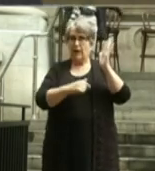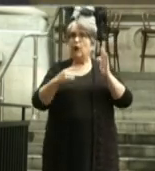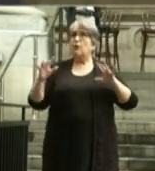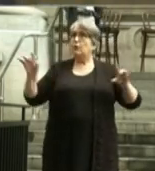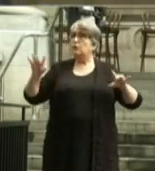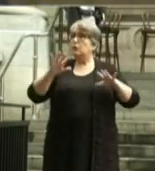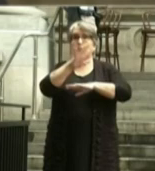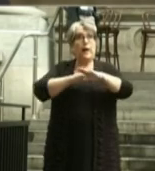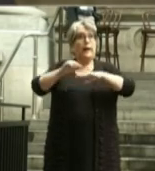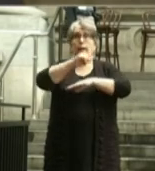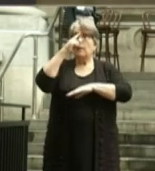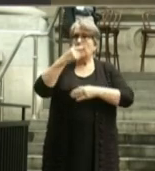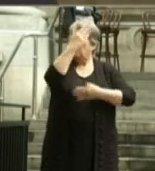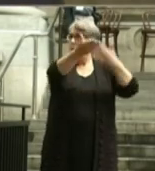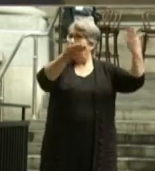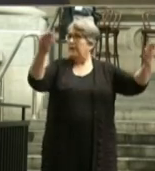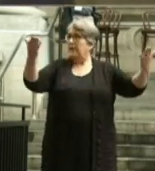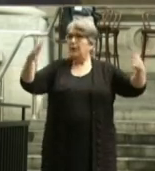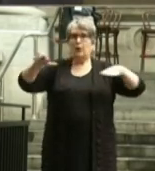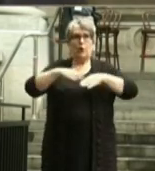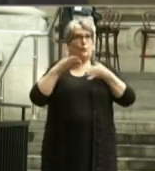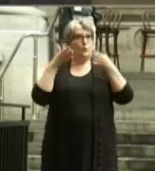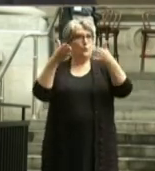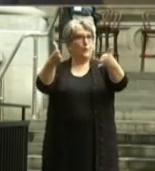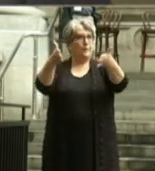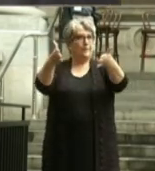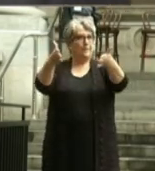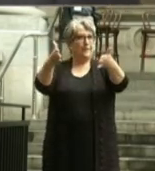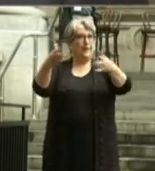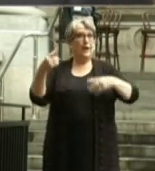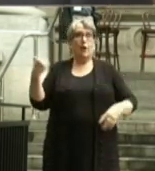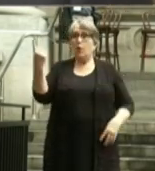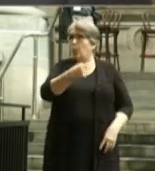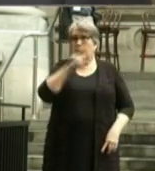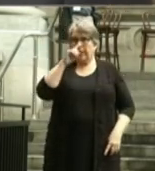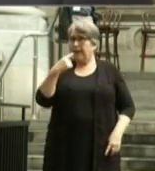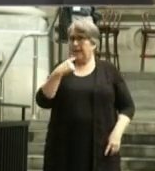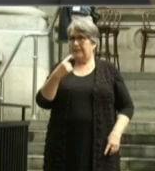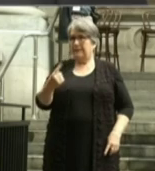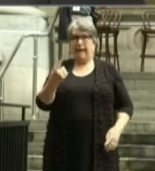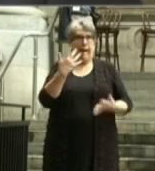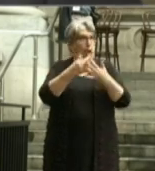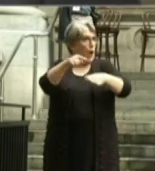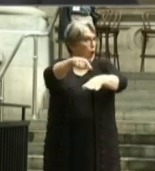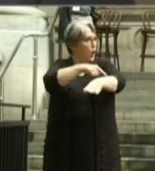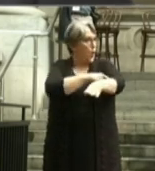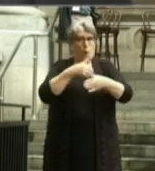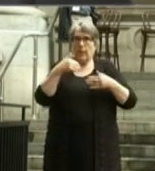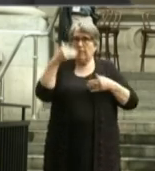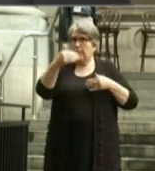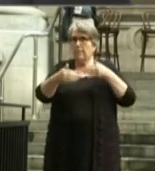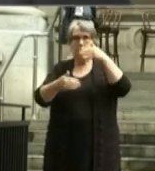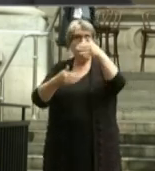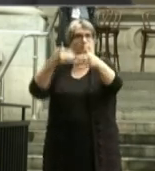the Australian people were given a new path. We can't say how long this path